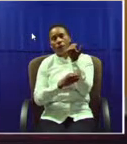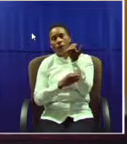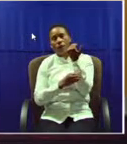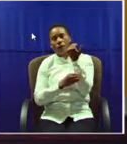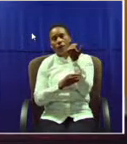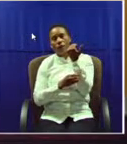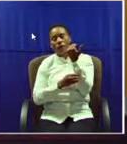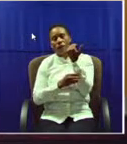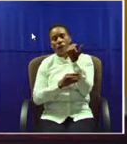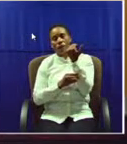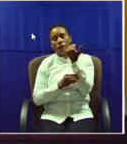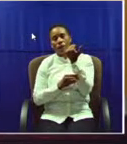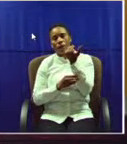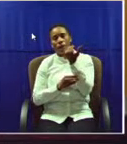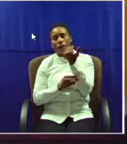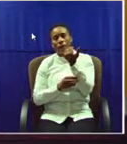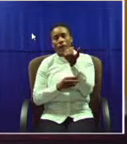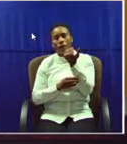point of order, speaker?